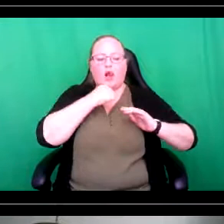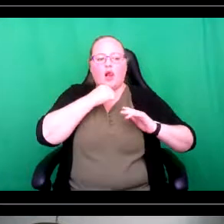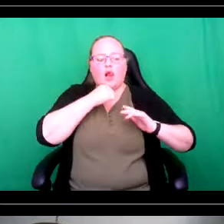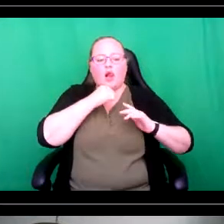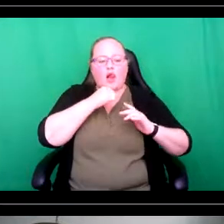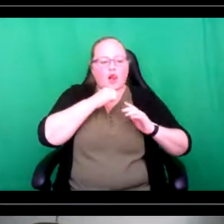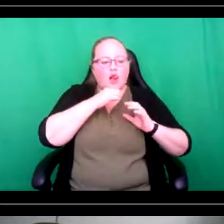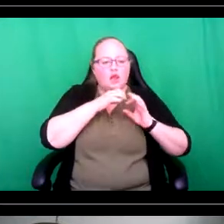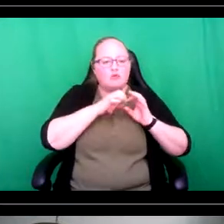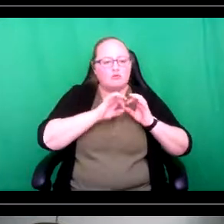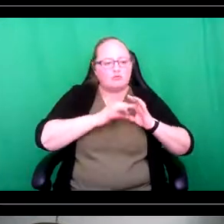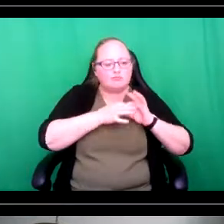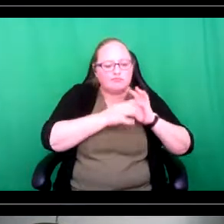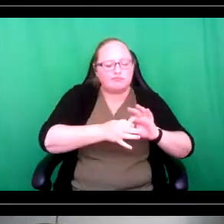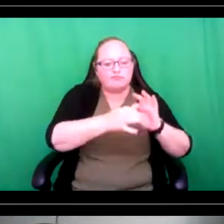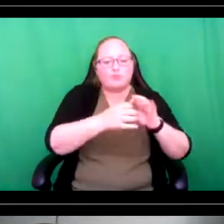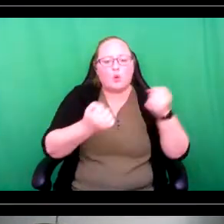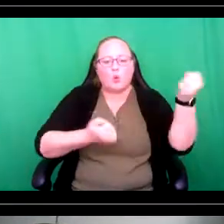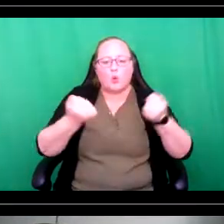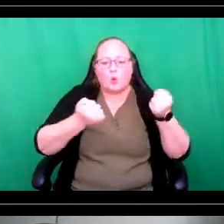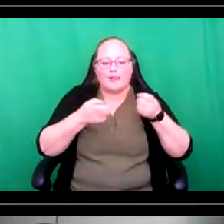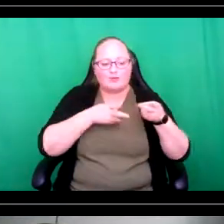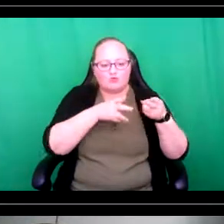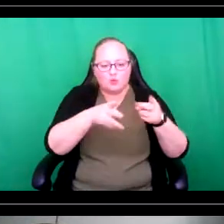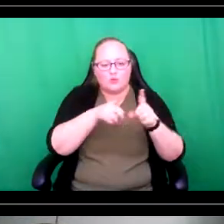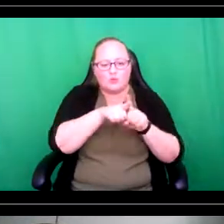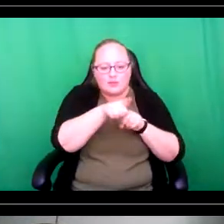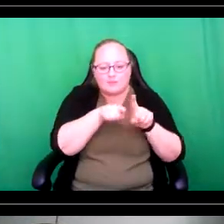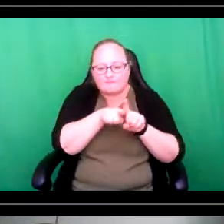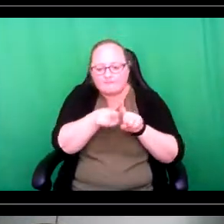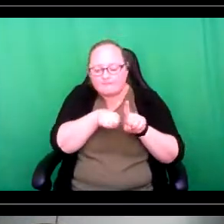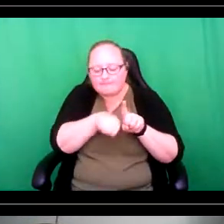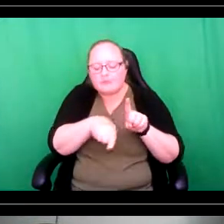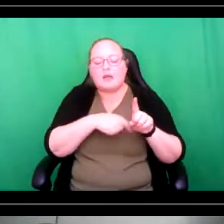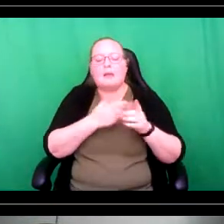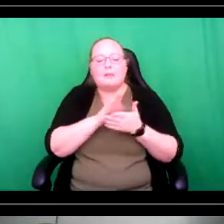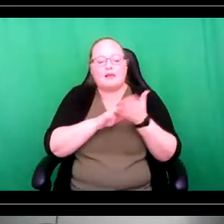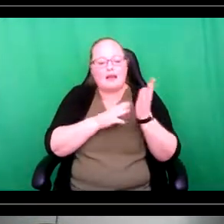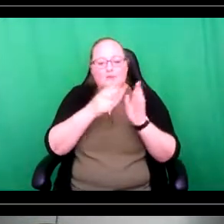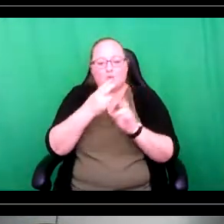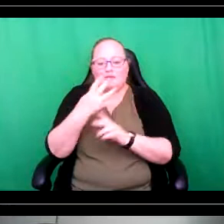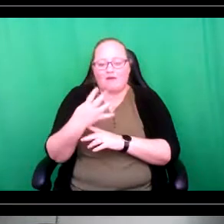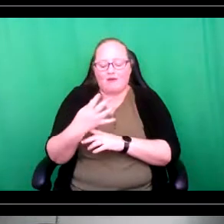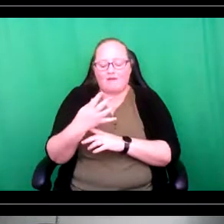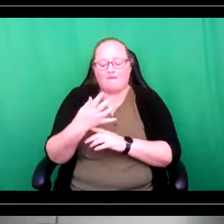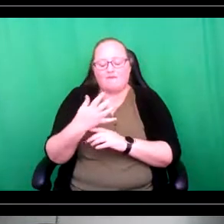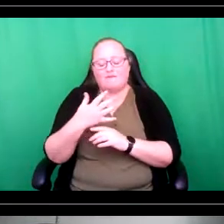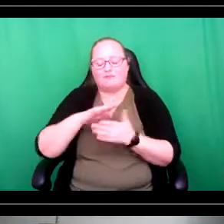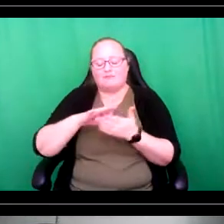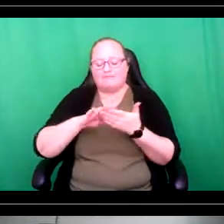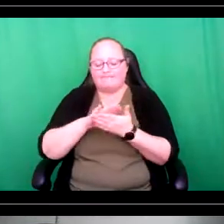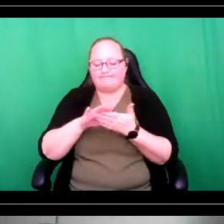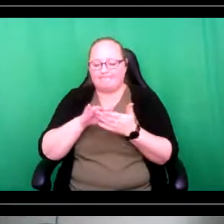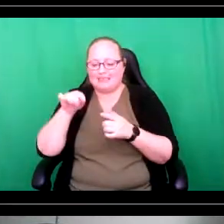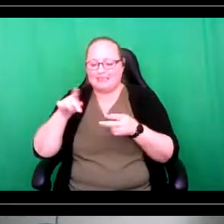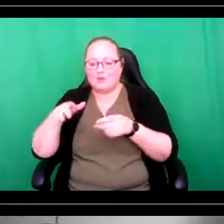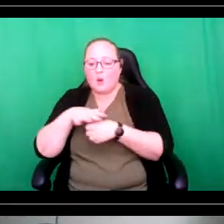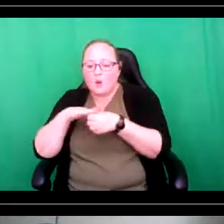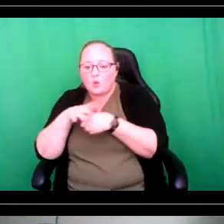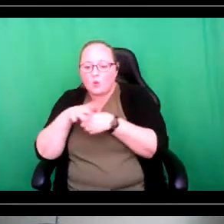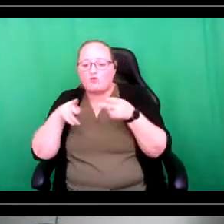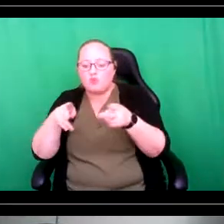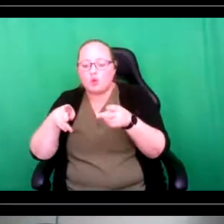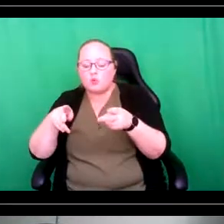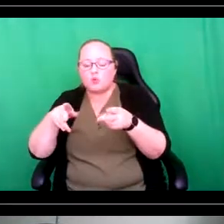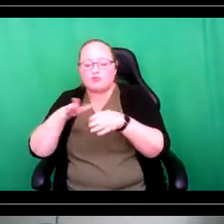the M25. So that would significantly reduce the amount of traffic needing to use the local roads. So the